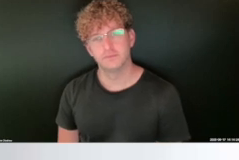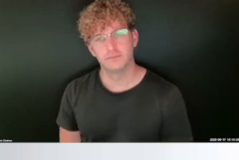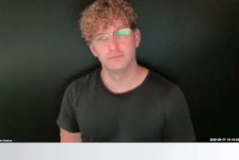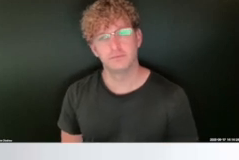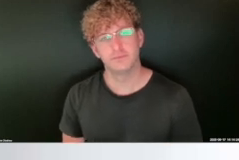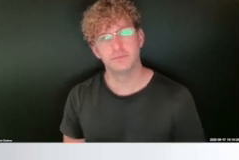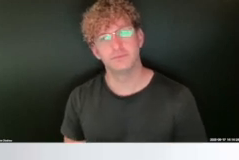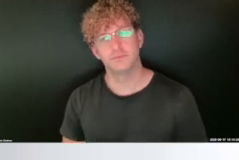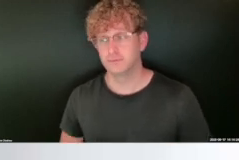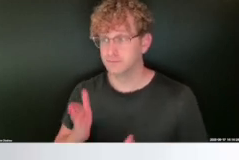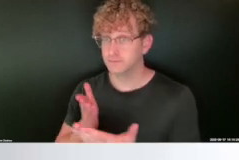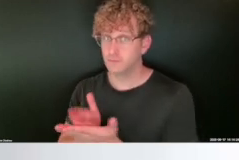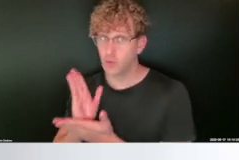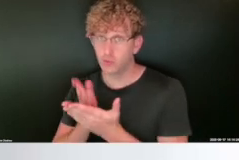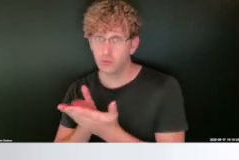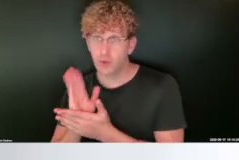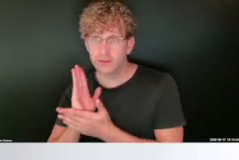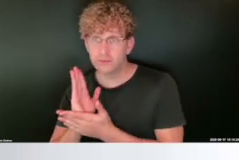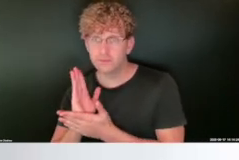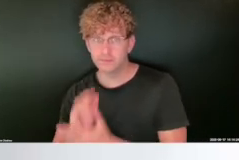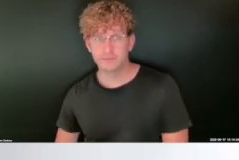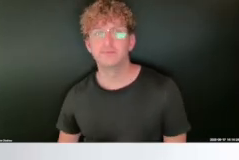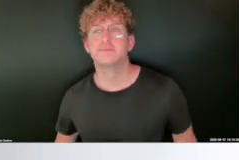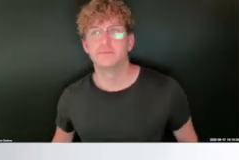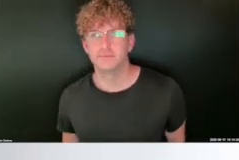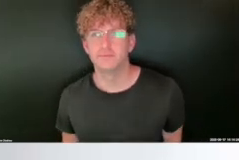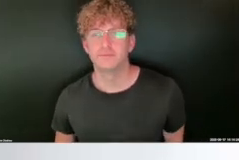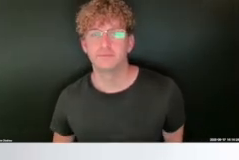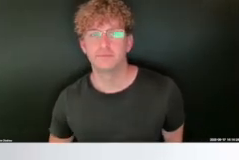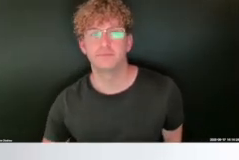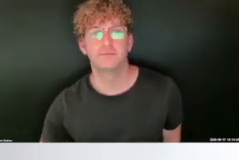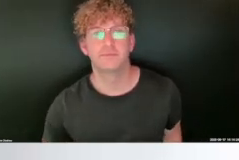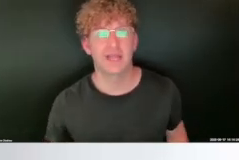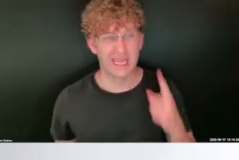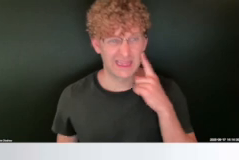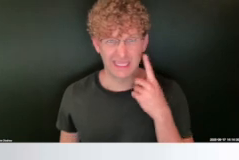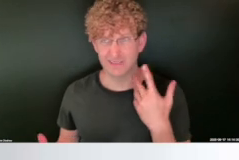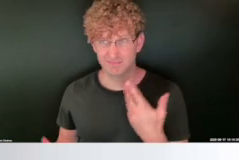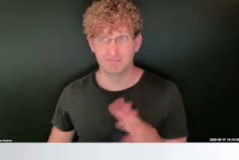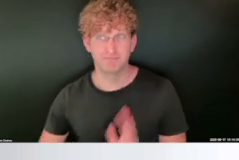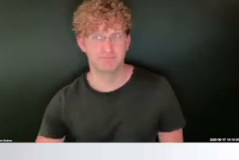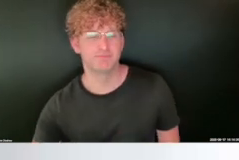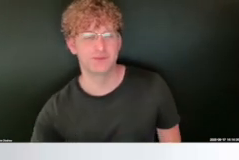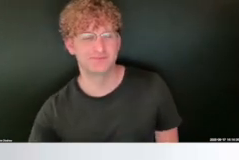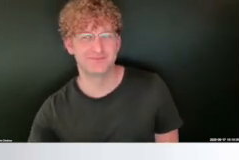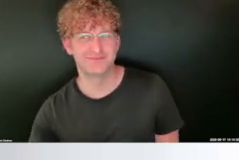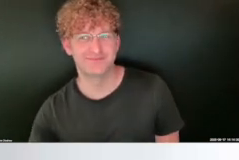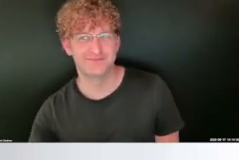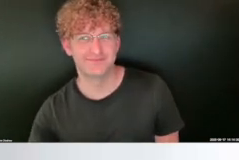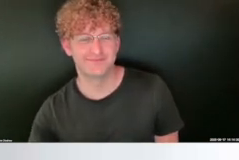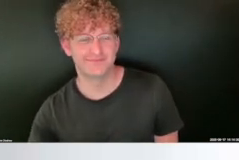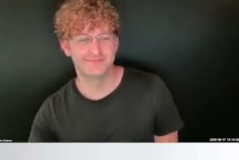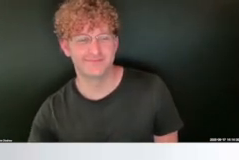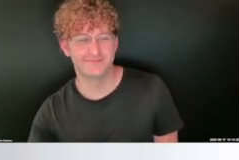All right. I think that's it for questions on this part of the presentation.